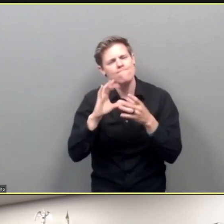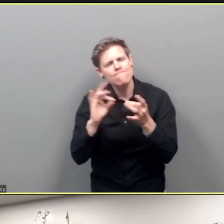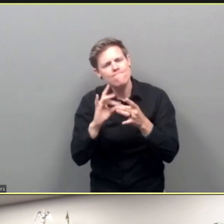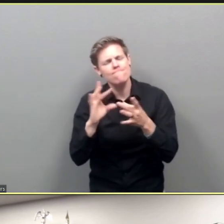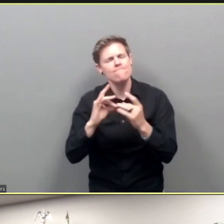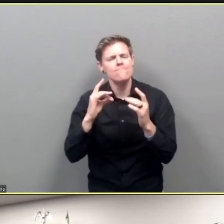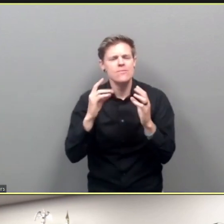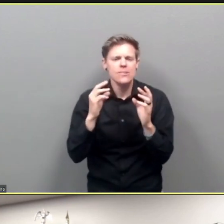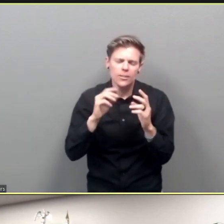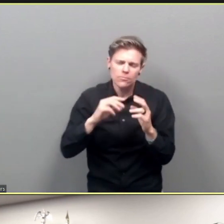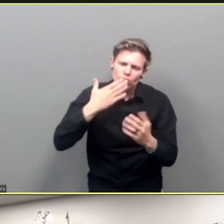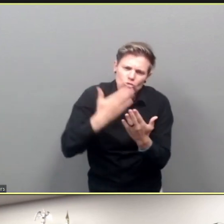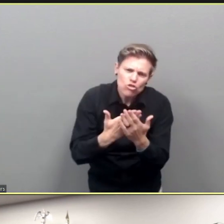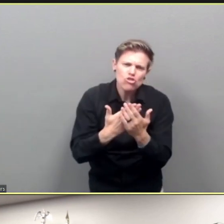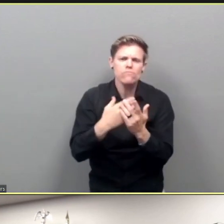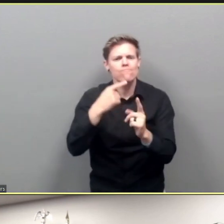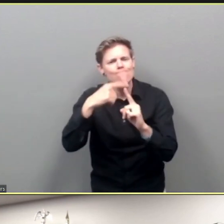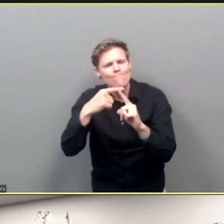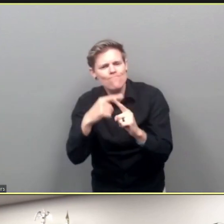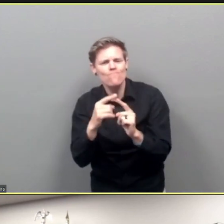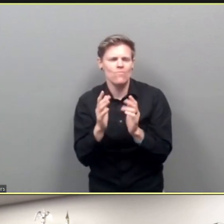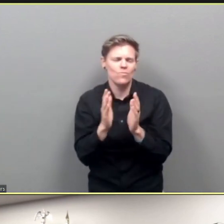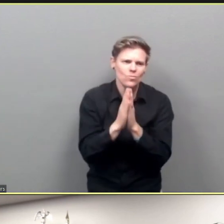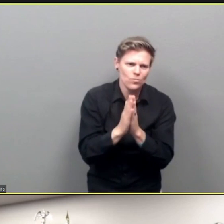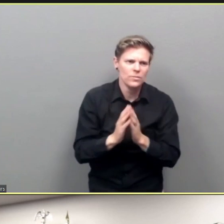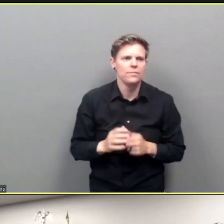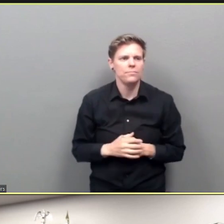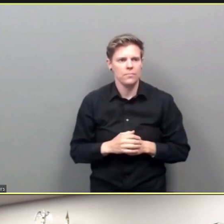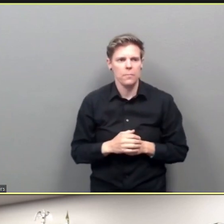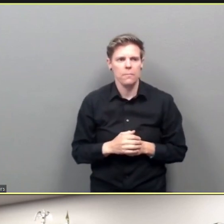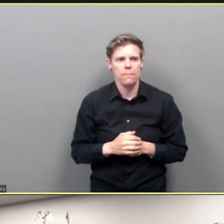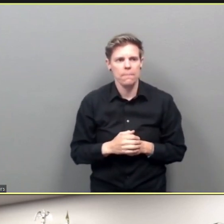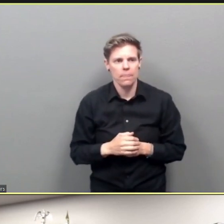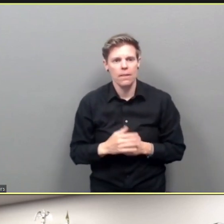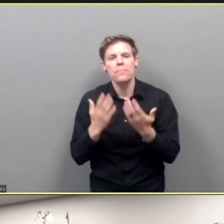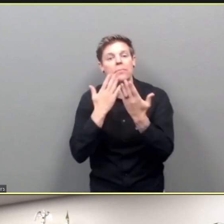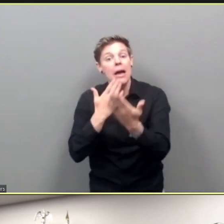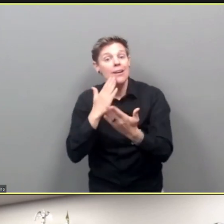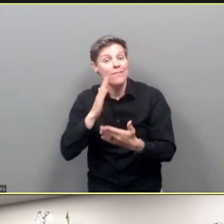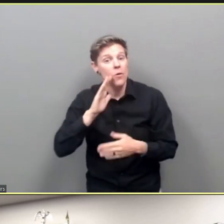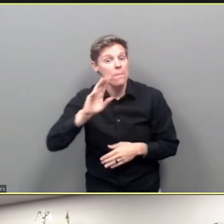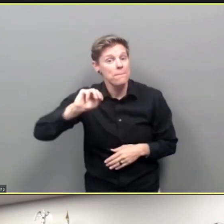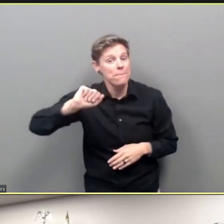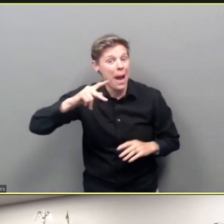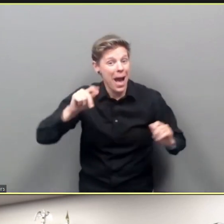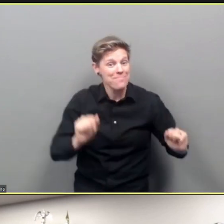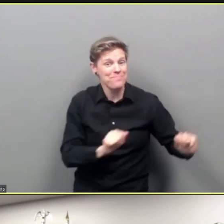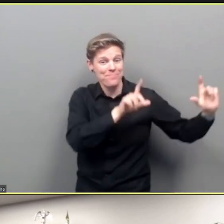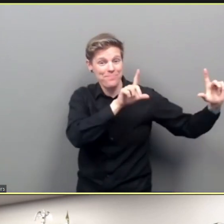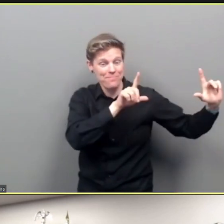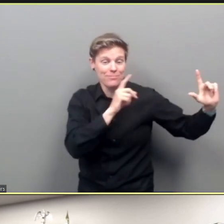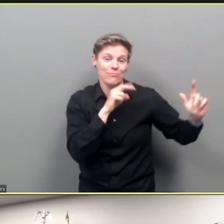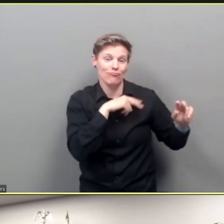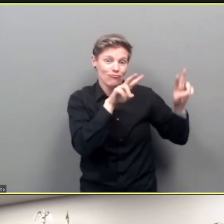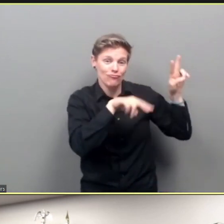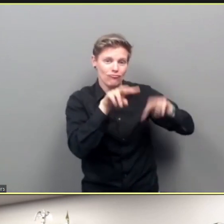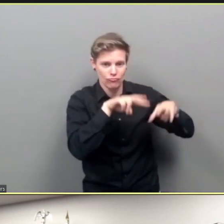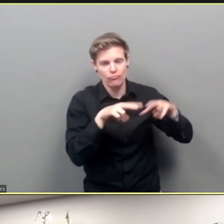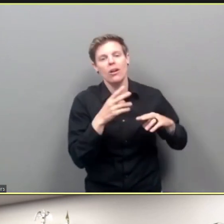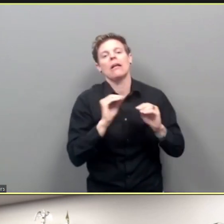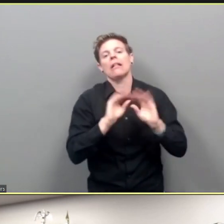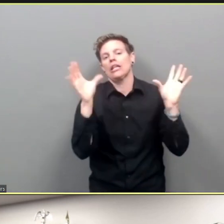too. And again, thank you for that map. I really like it. Thank you, Dr. Scrace. Next,